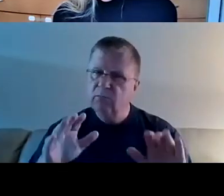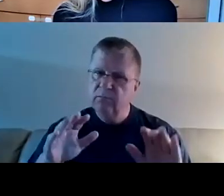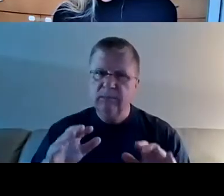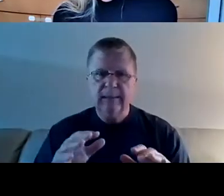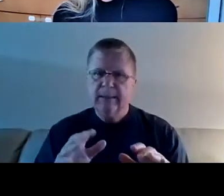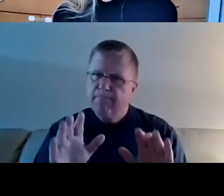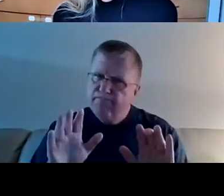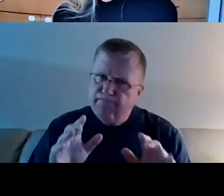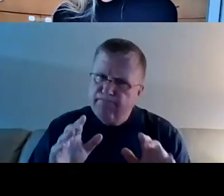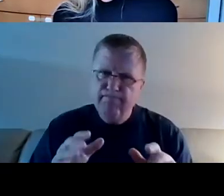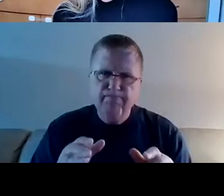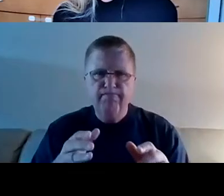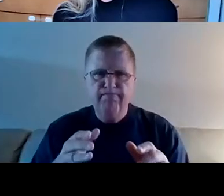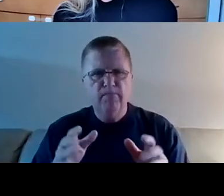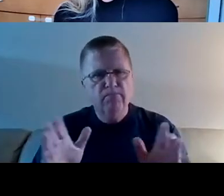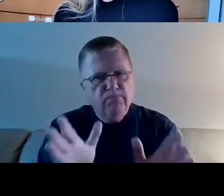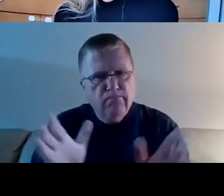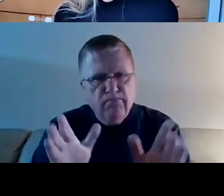early in general.